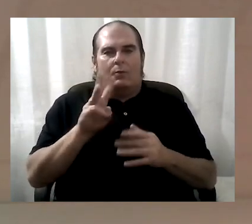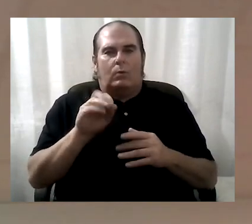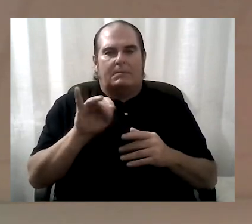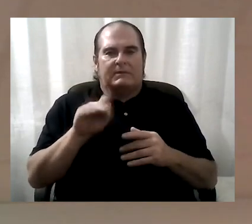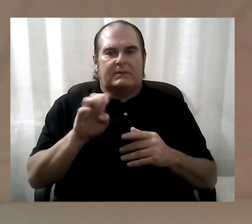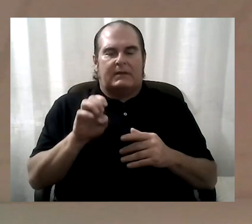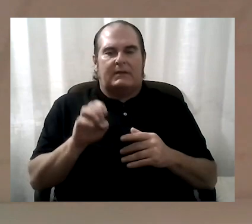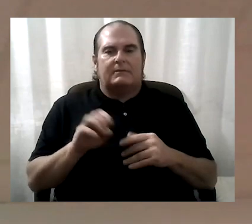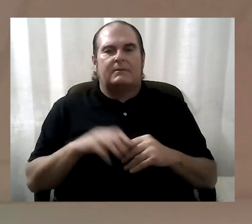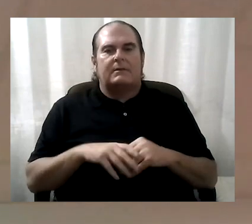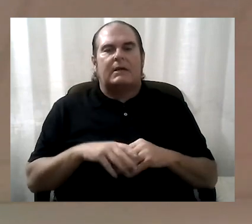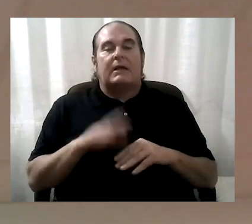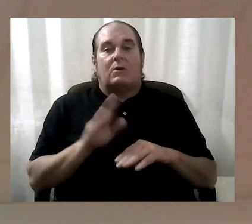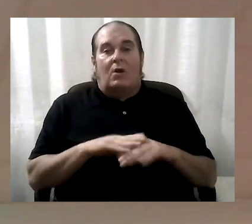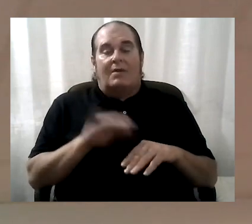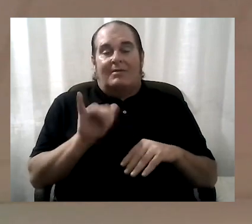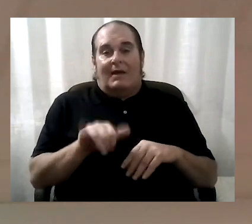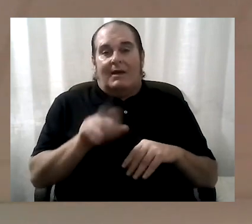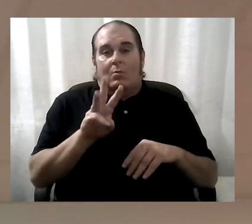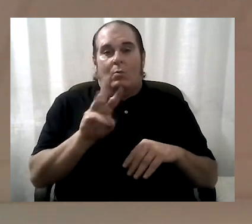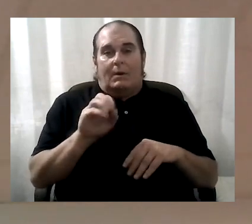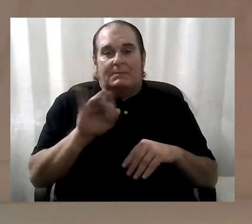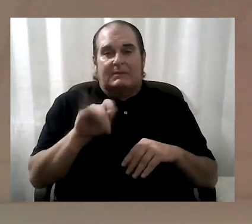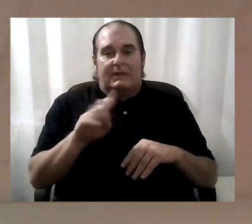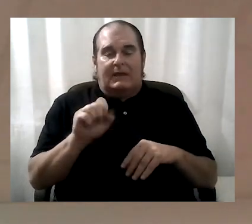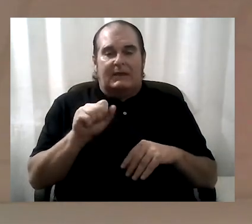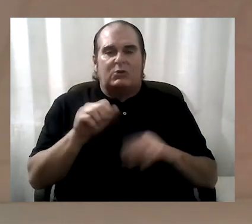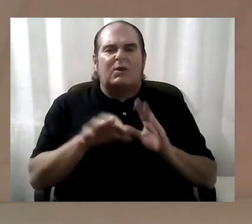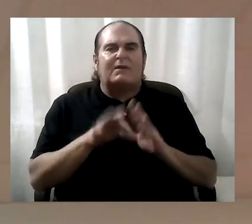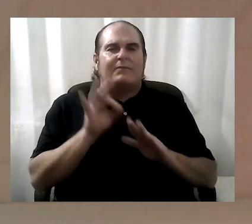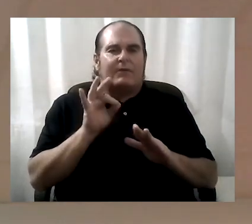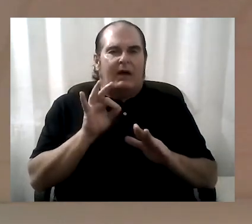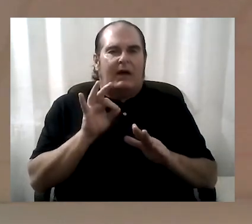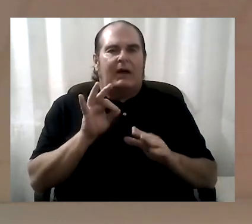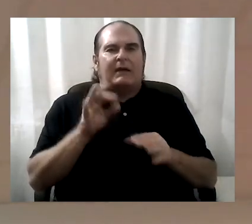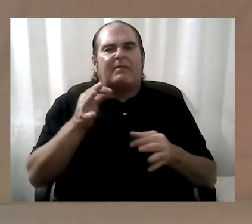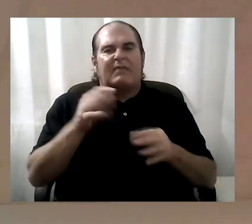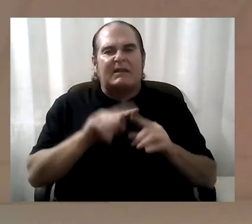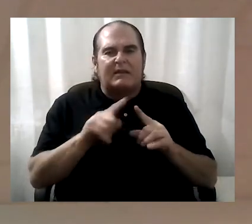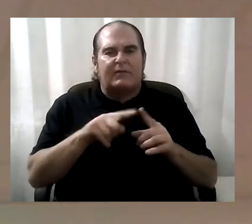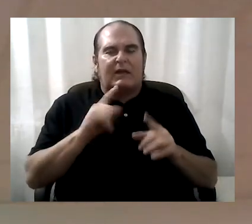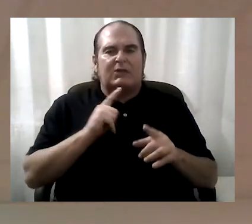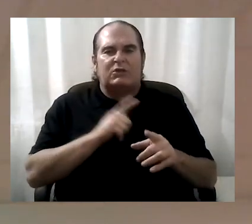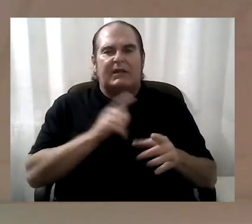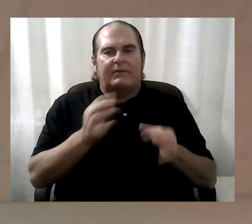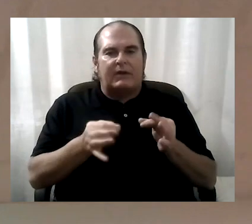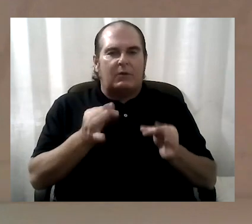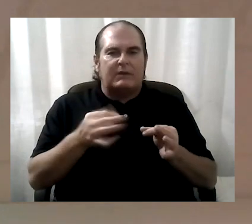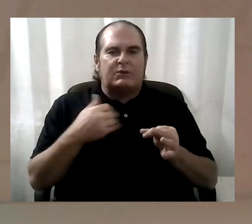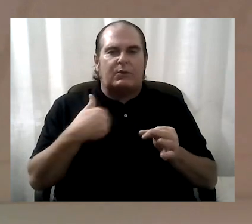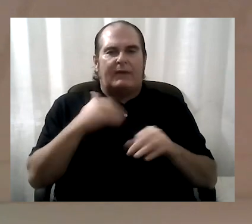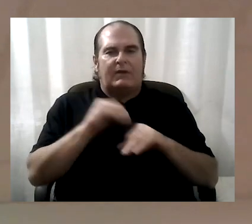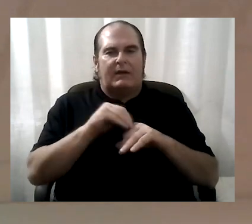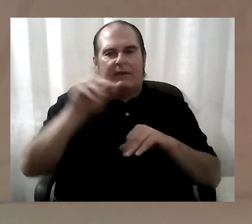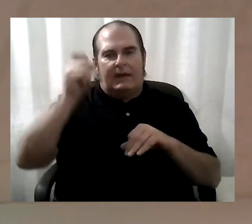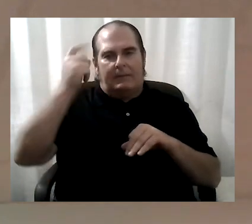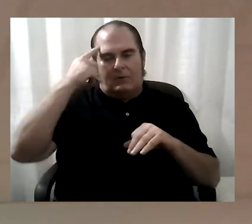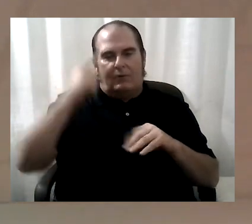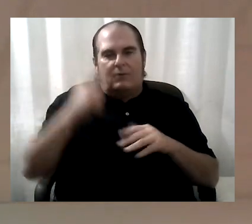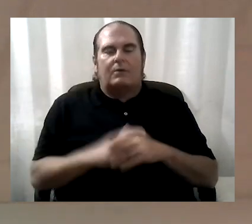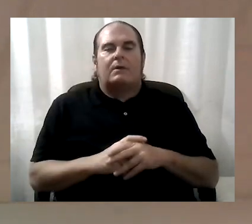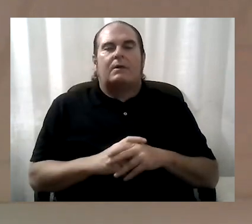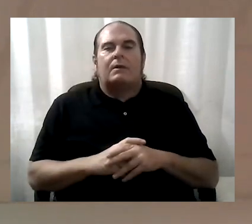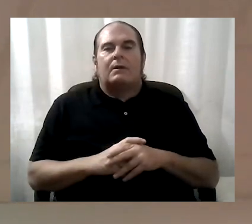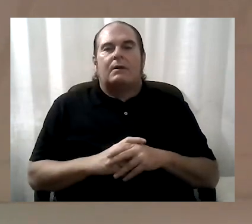find notices of the hearings that are being held at the Capitol. So in the House, the committee that hears these bills is the